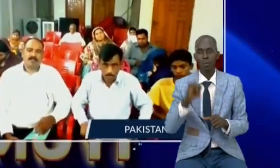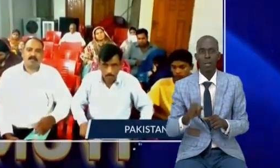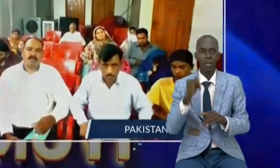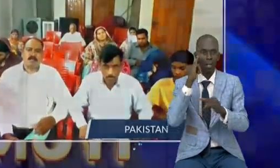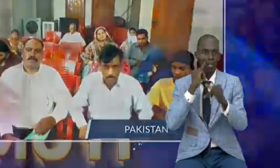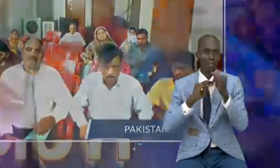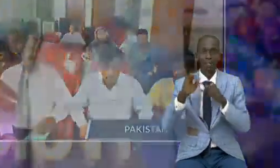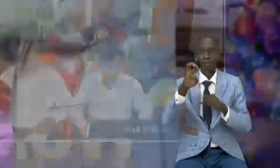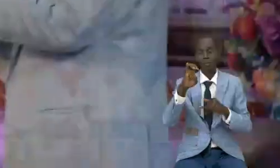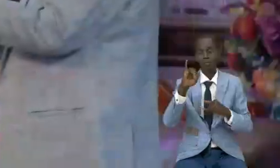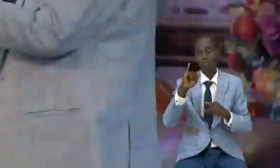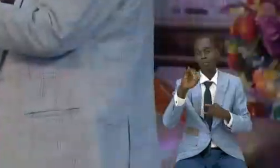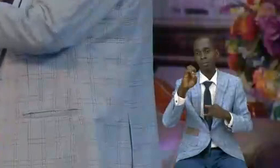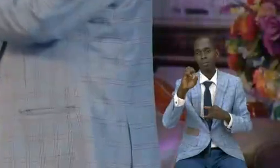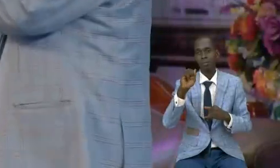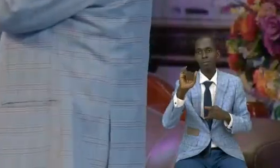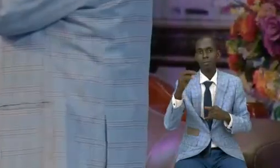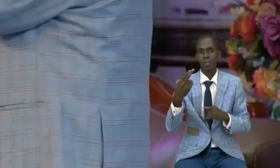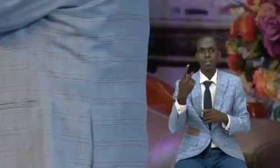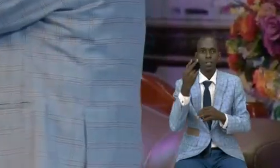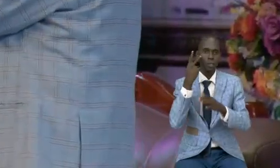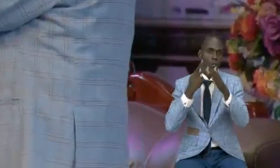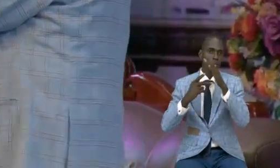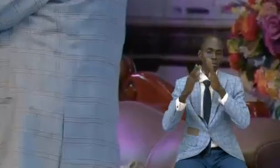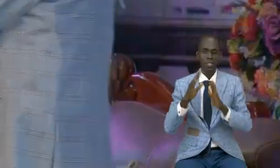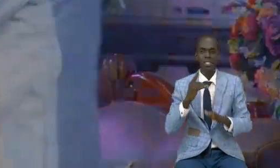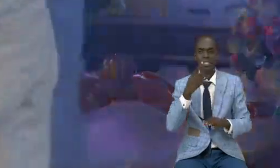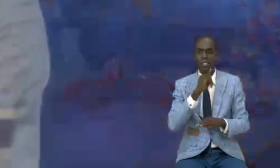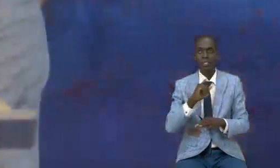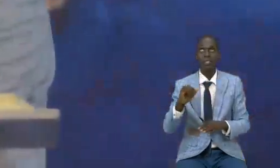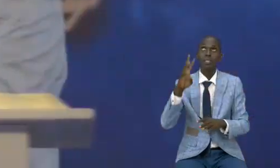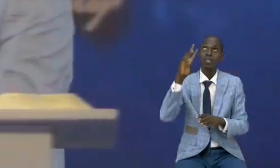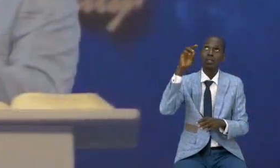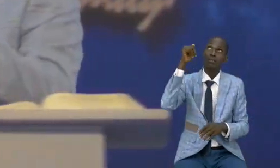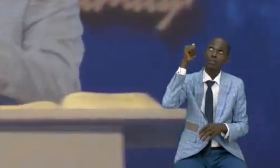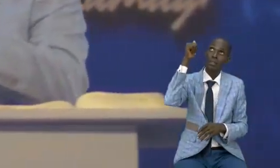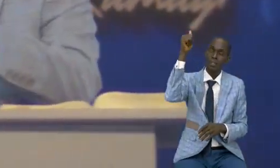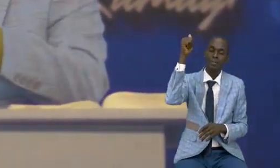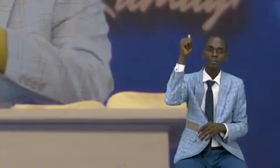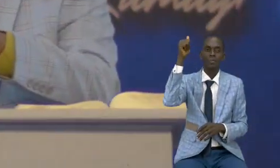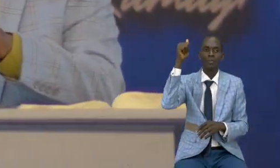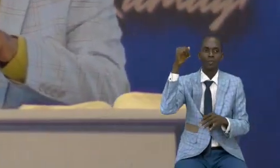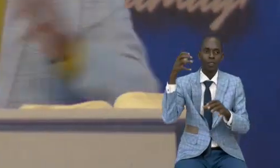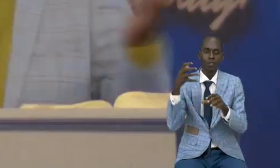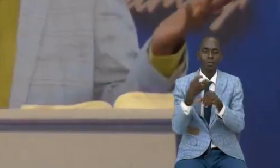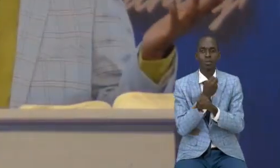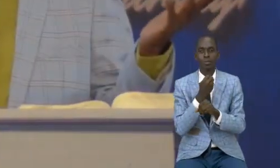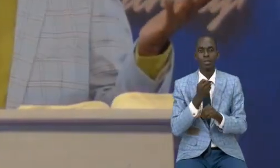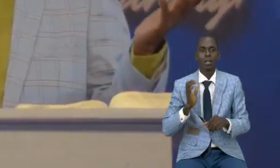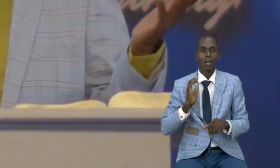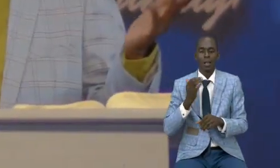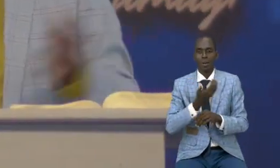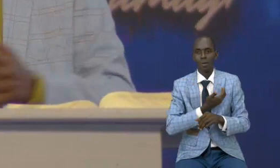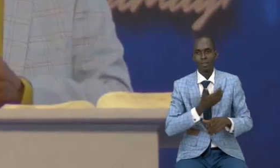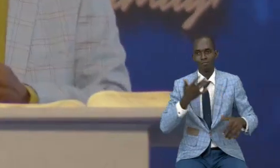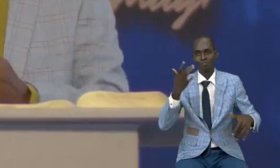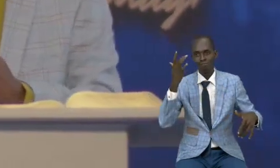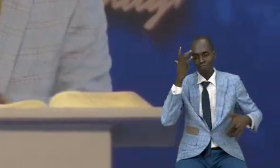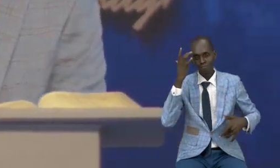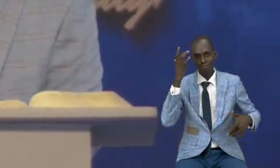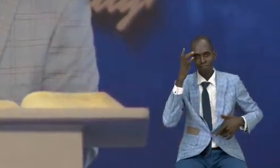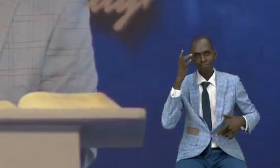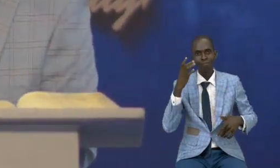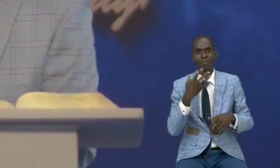the prophet, saying, himself took our infirmities